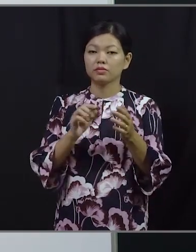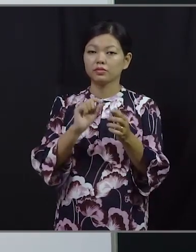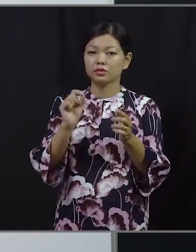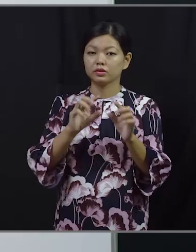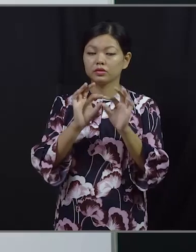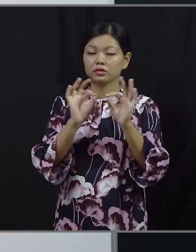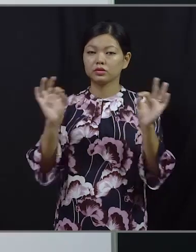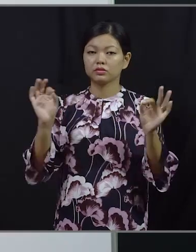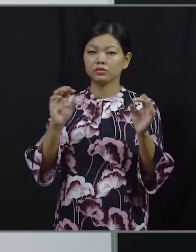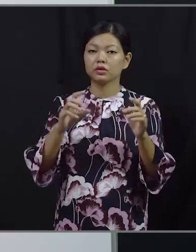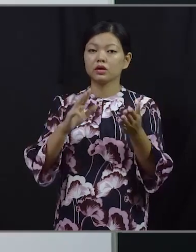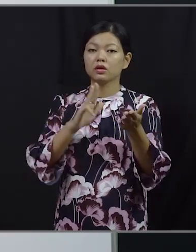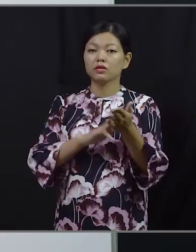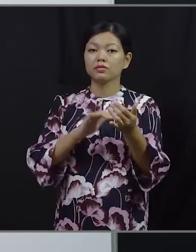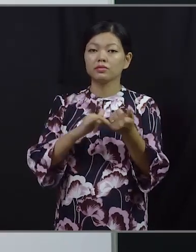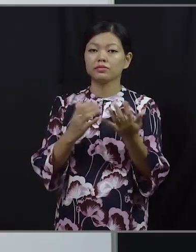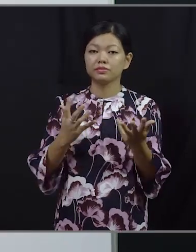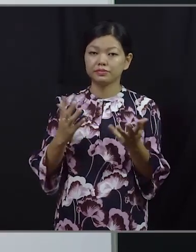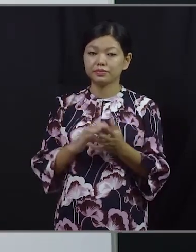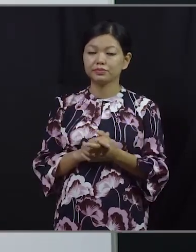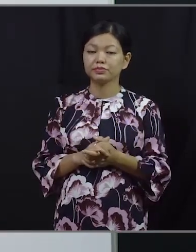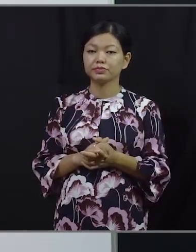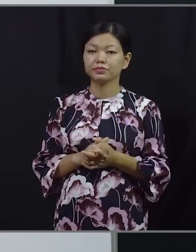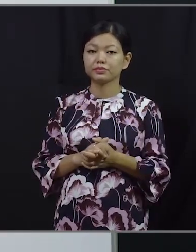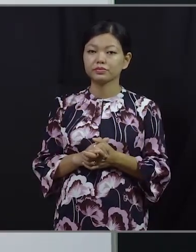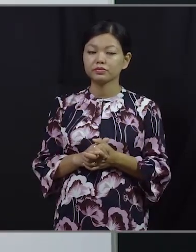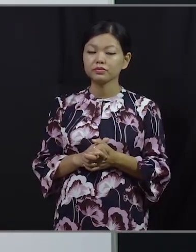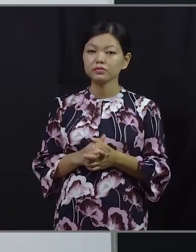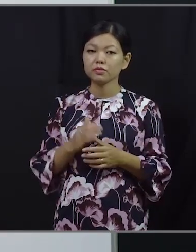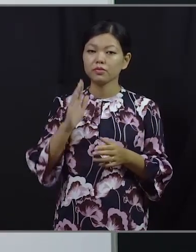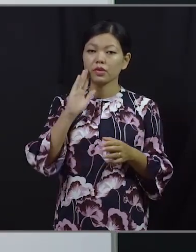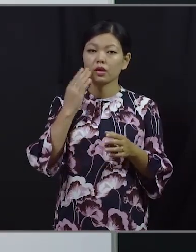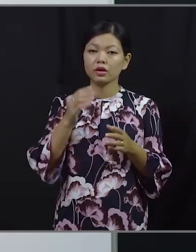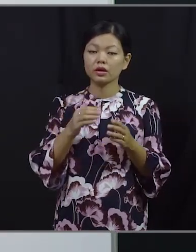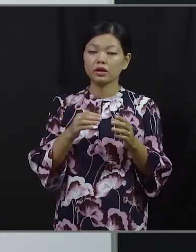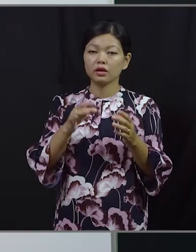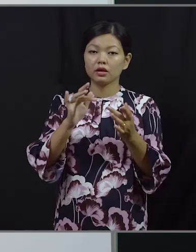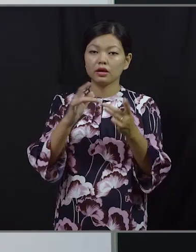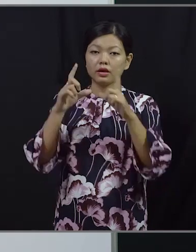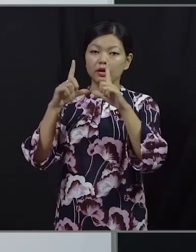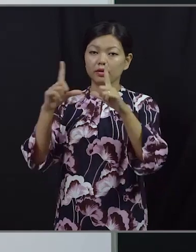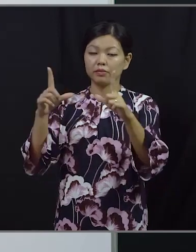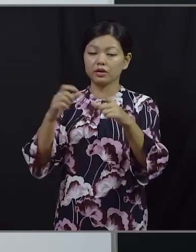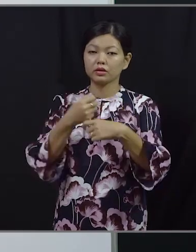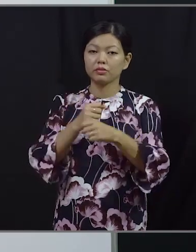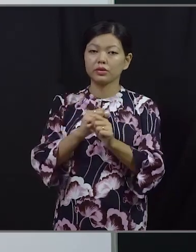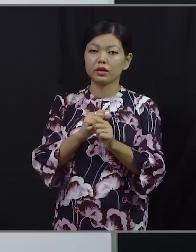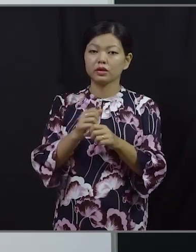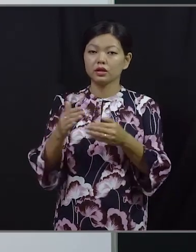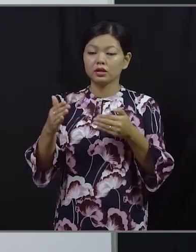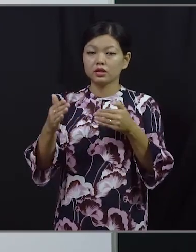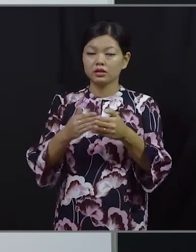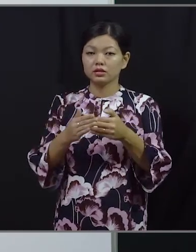When the image form at infinity, when the image form at least distance of distinct vision. So it is defined as the ratio